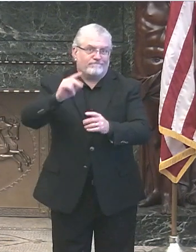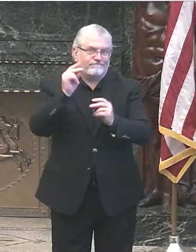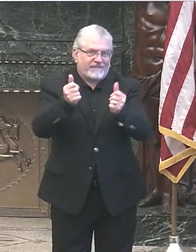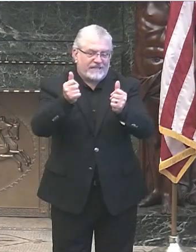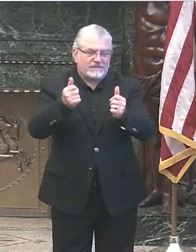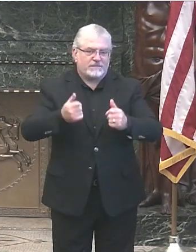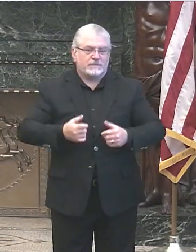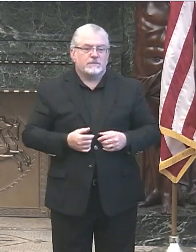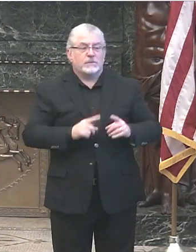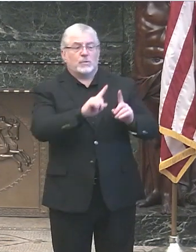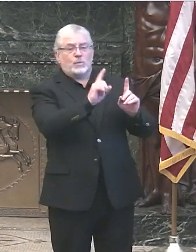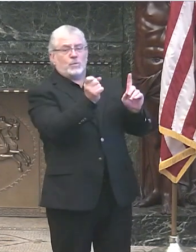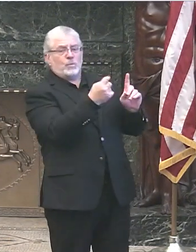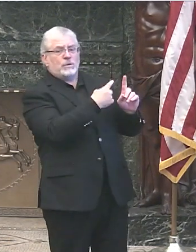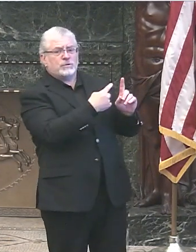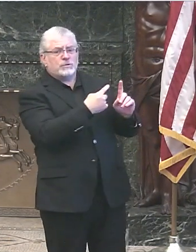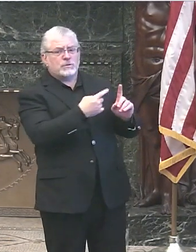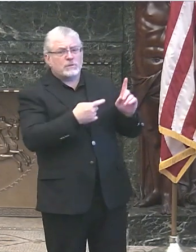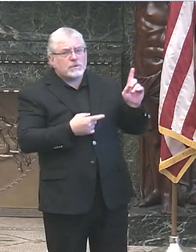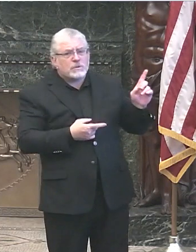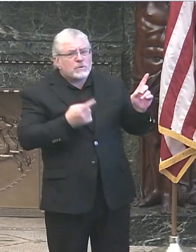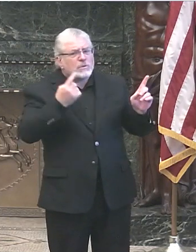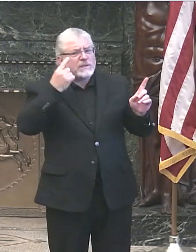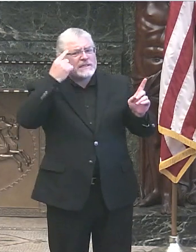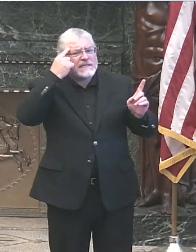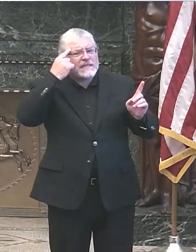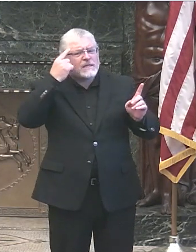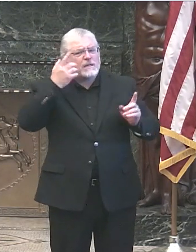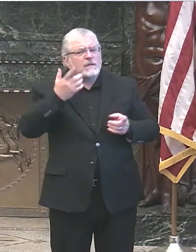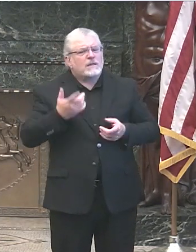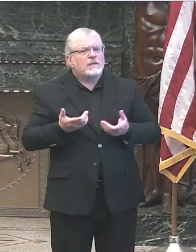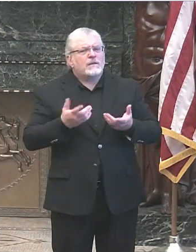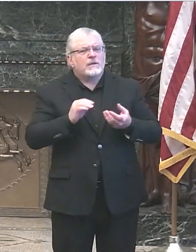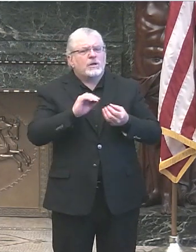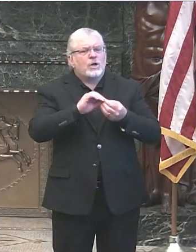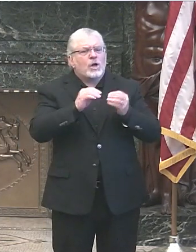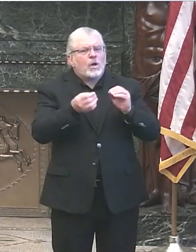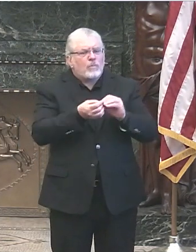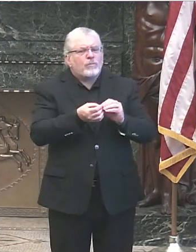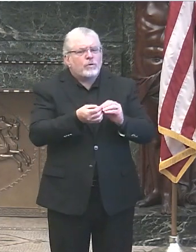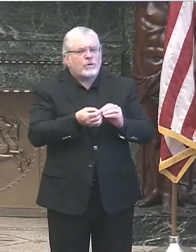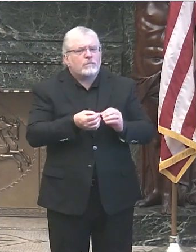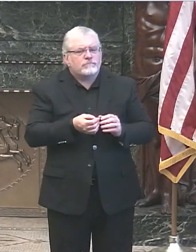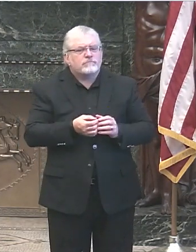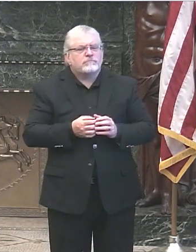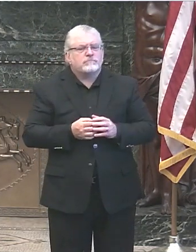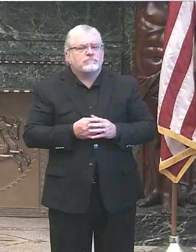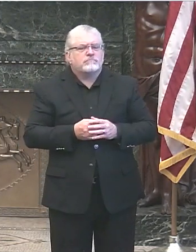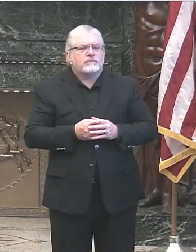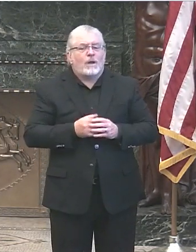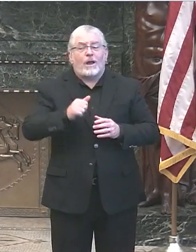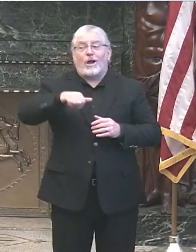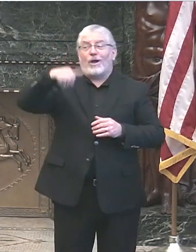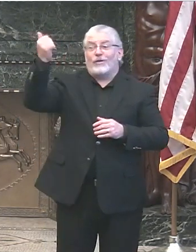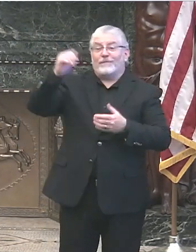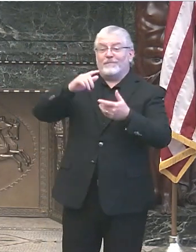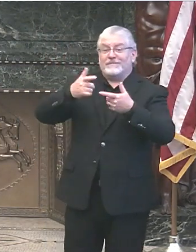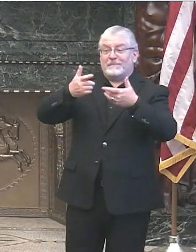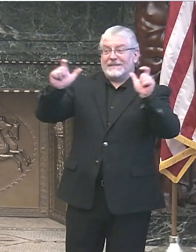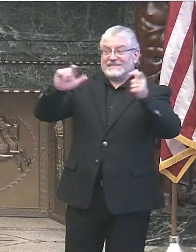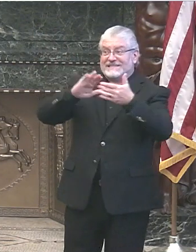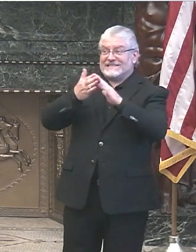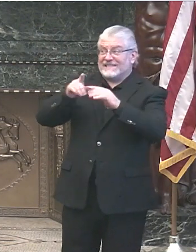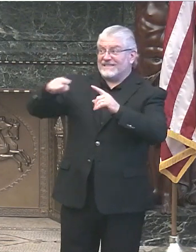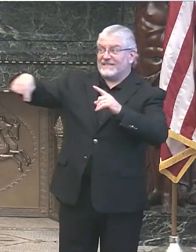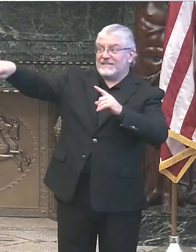rate for African-Americans is lower than the population rate for African-Americans in the city, although I know that the death rate is incomplete. But do you think those trends